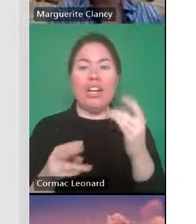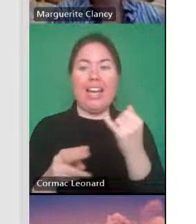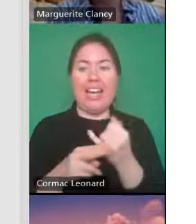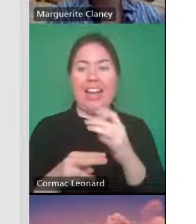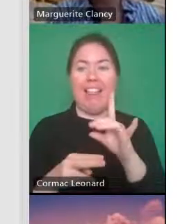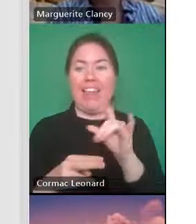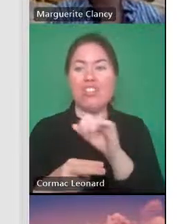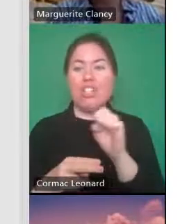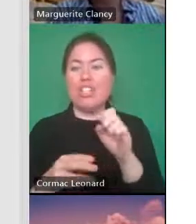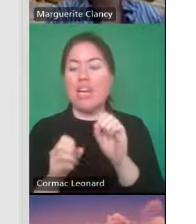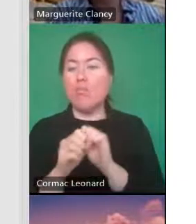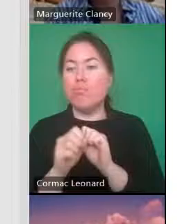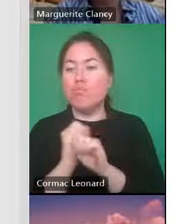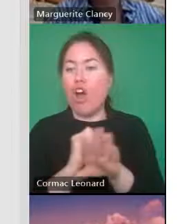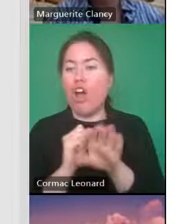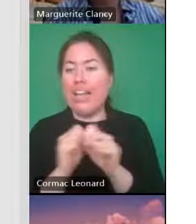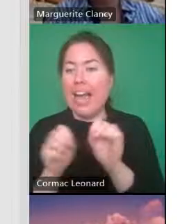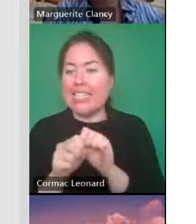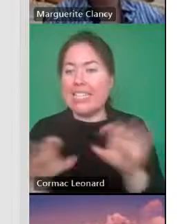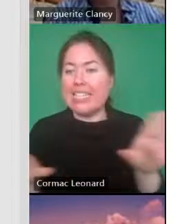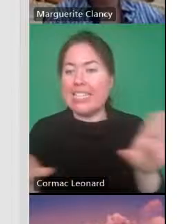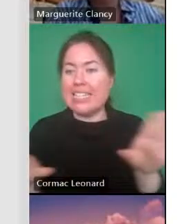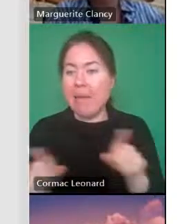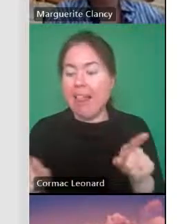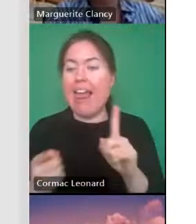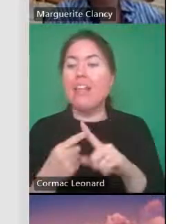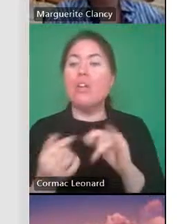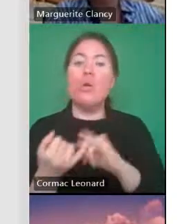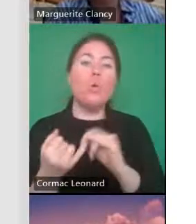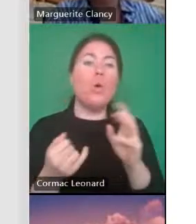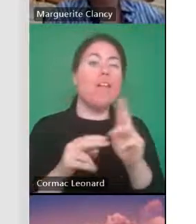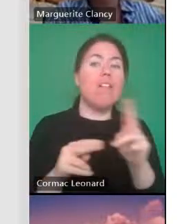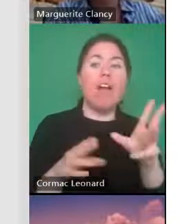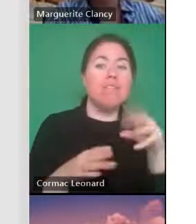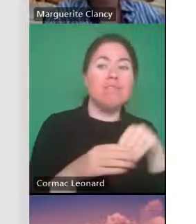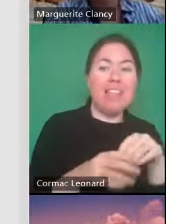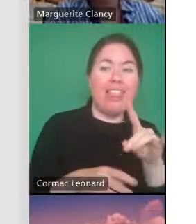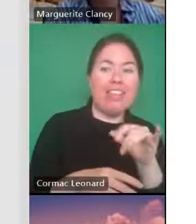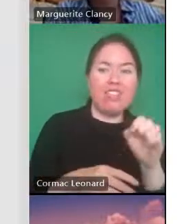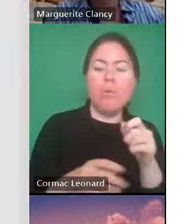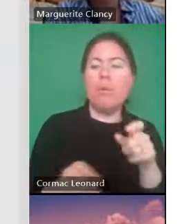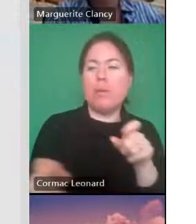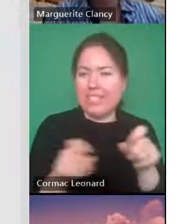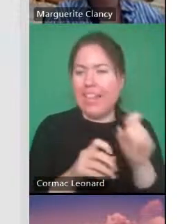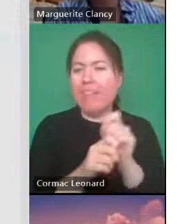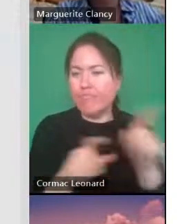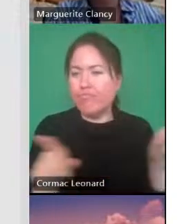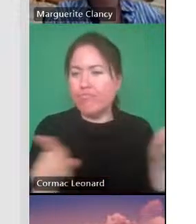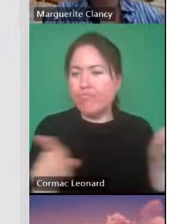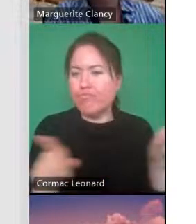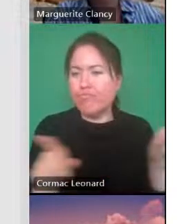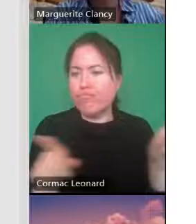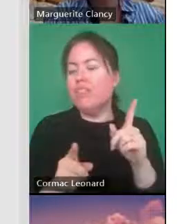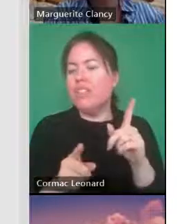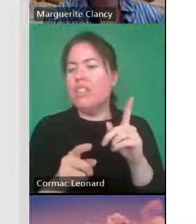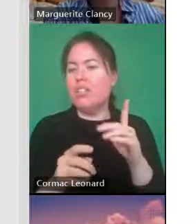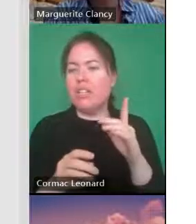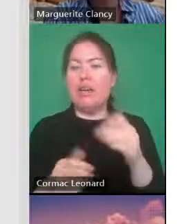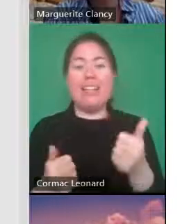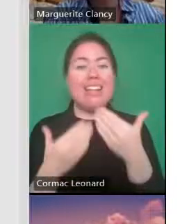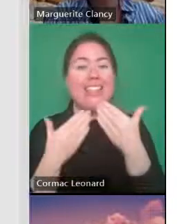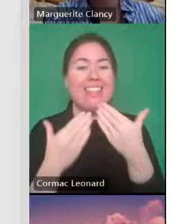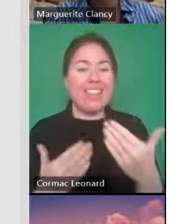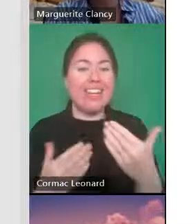that goes out, and those of you external to the HSE, we will continue to circulate out through all the channels. And thanks to all the